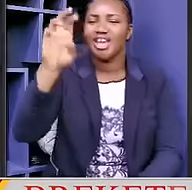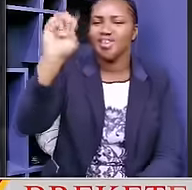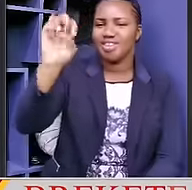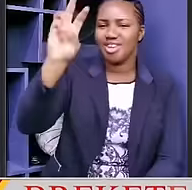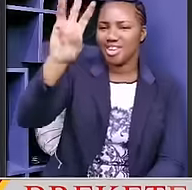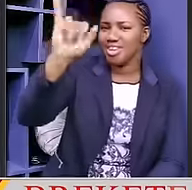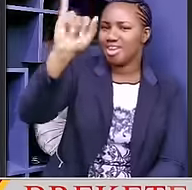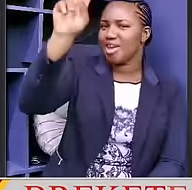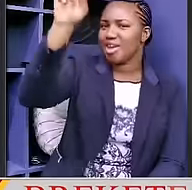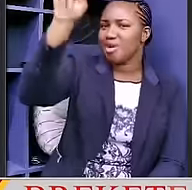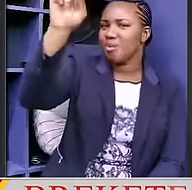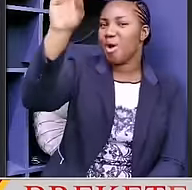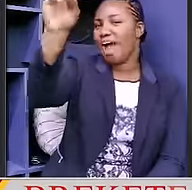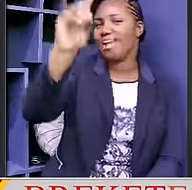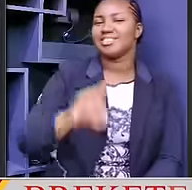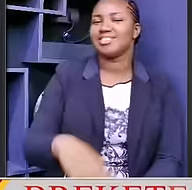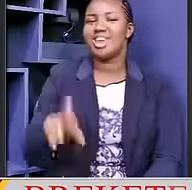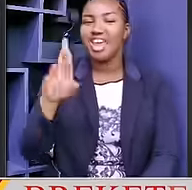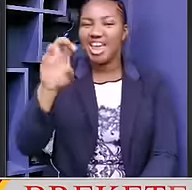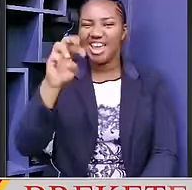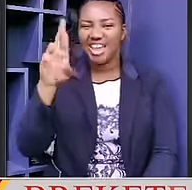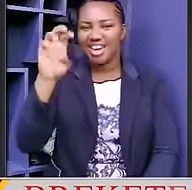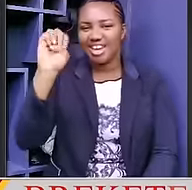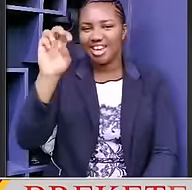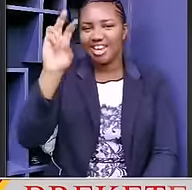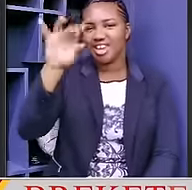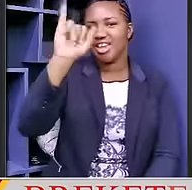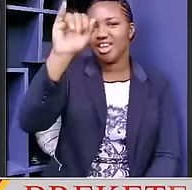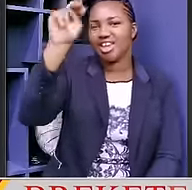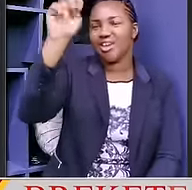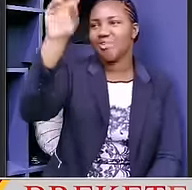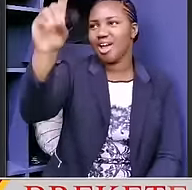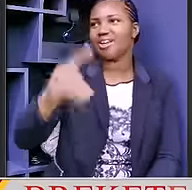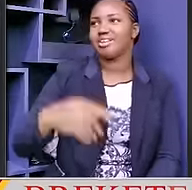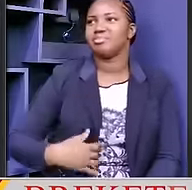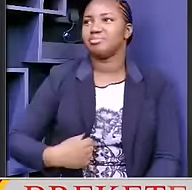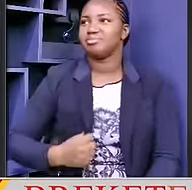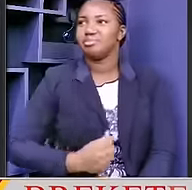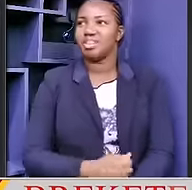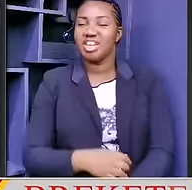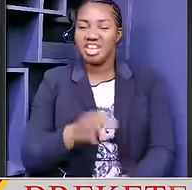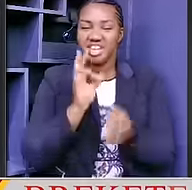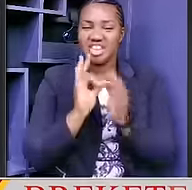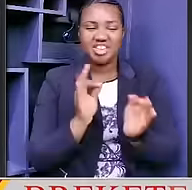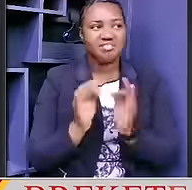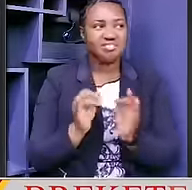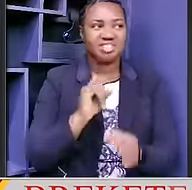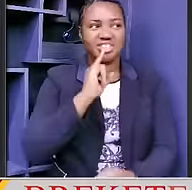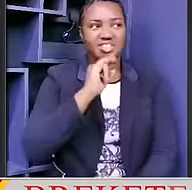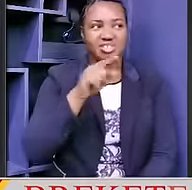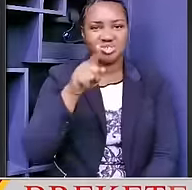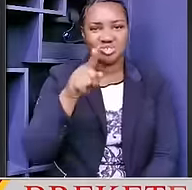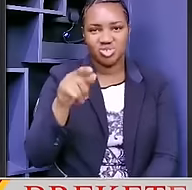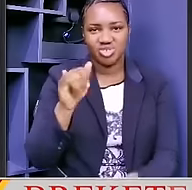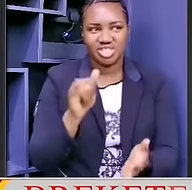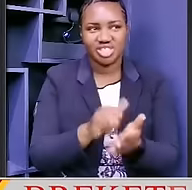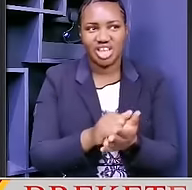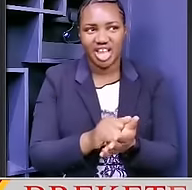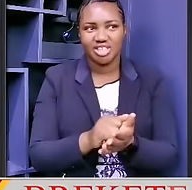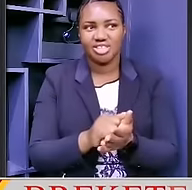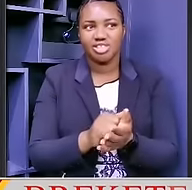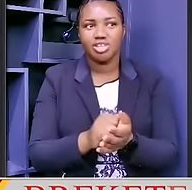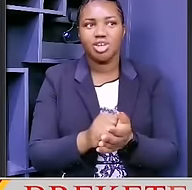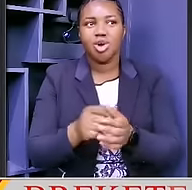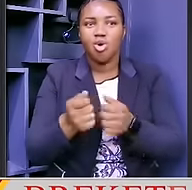Rewind. Oh. Jealousy. If now you be the person where they control the